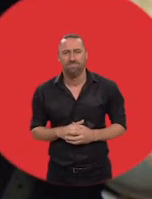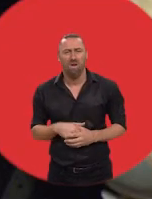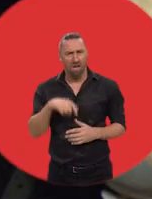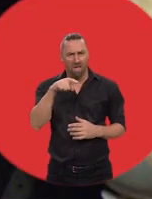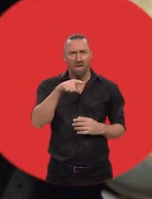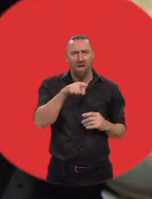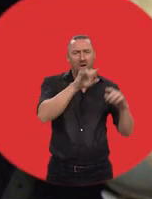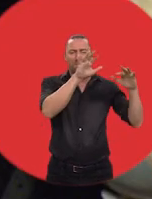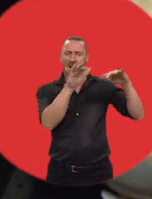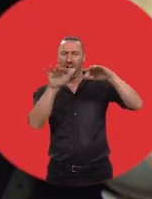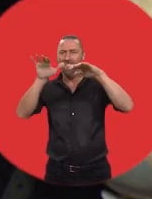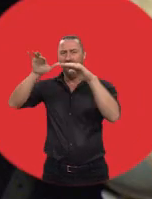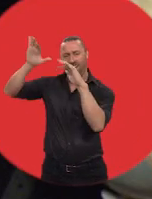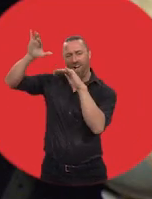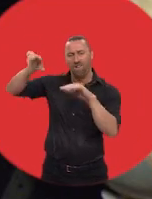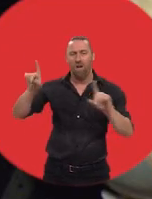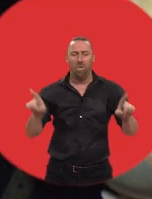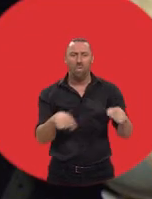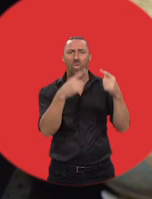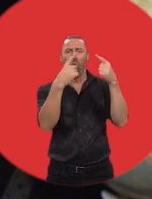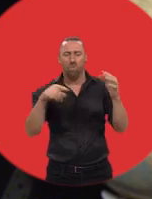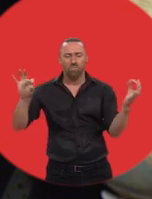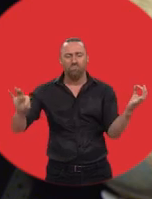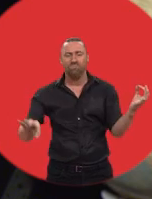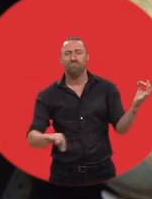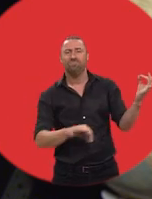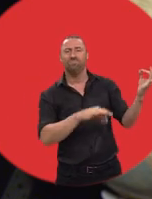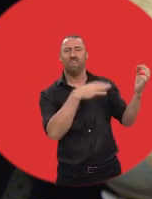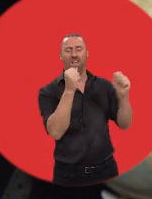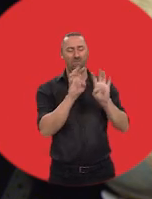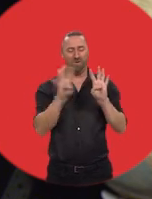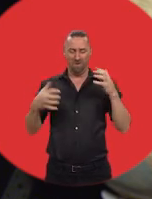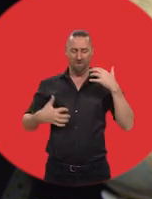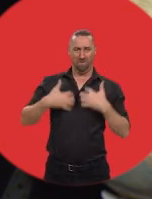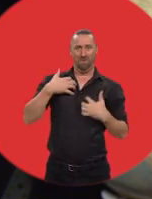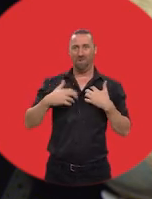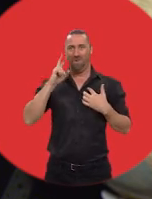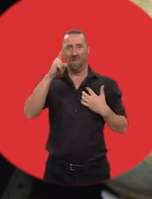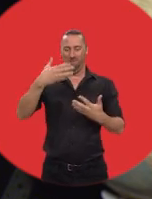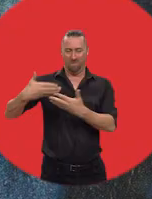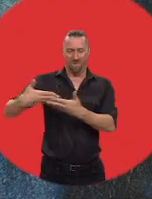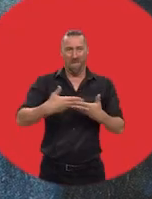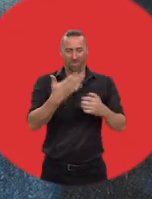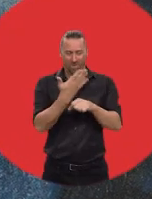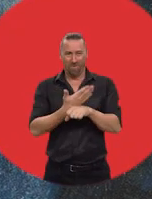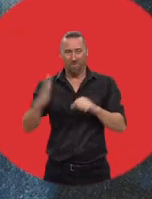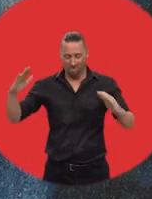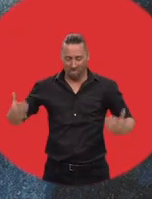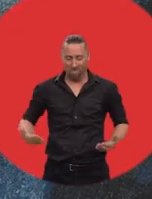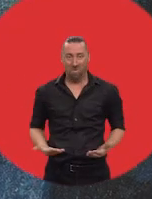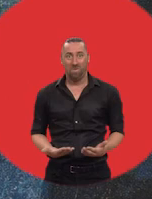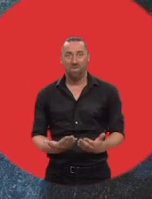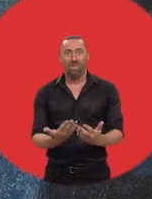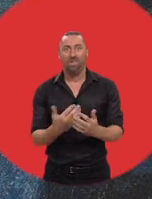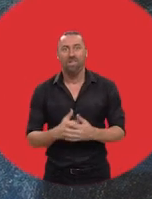The Flying Orchestra always plays when a baby is born. And every single